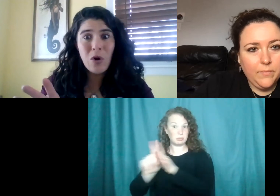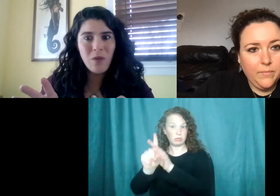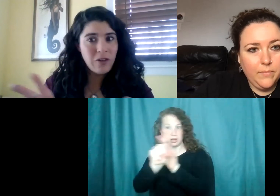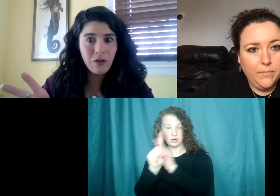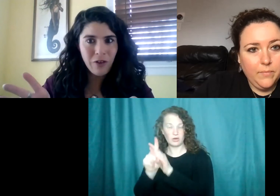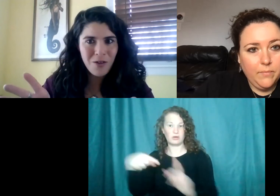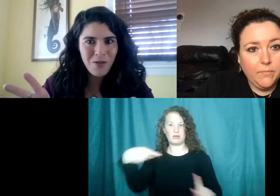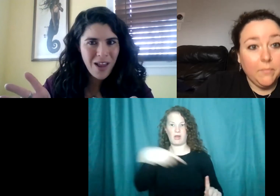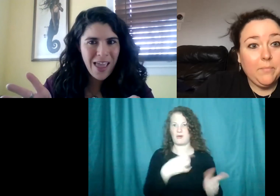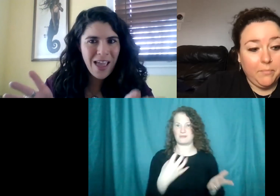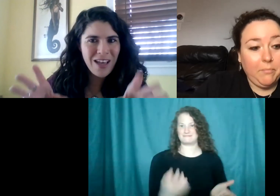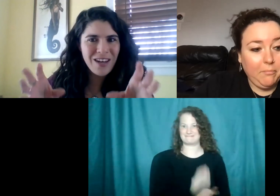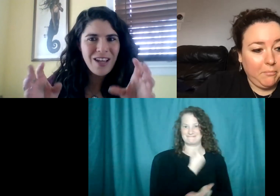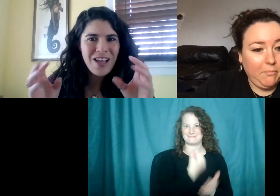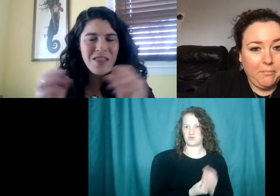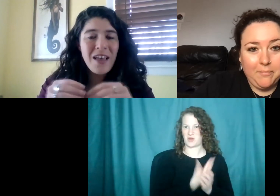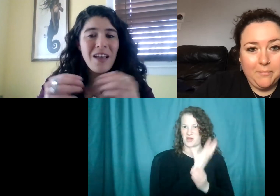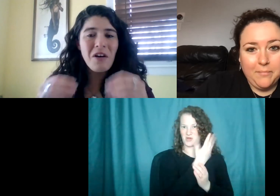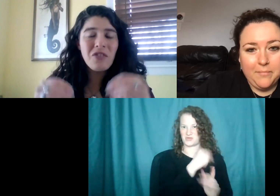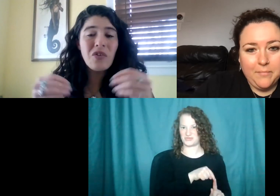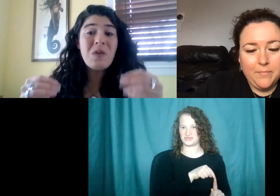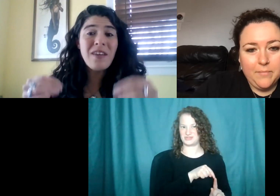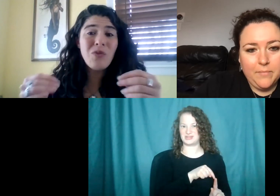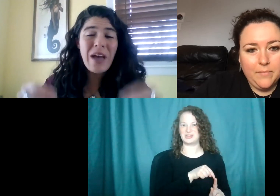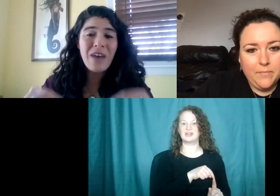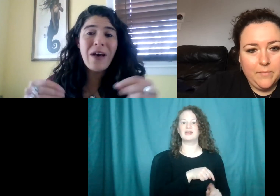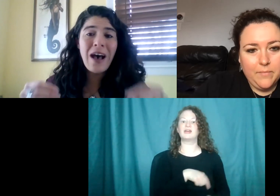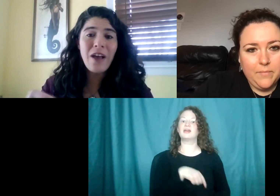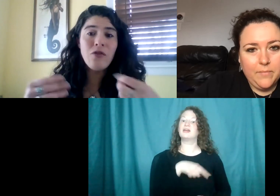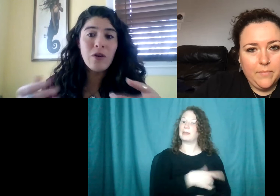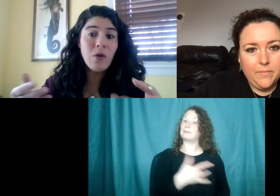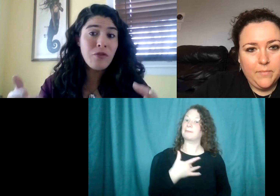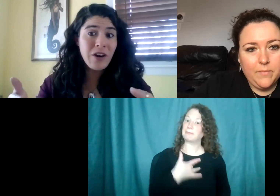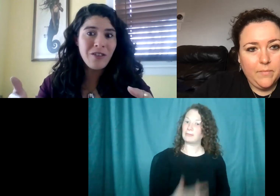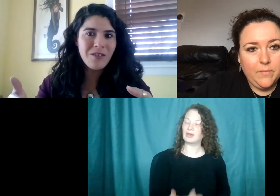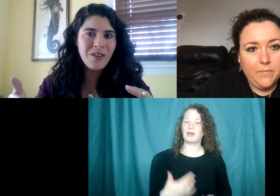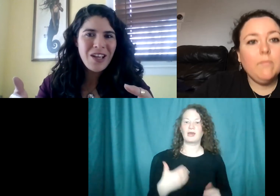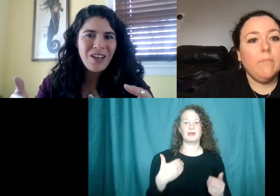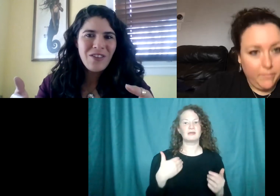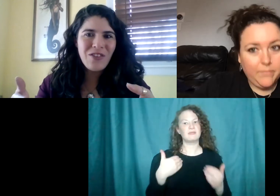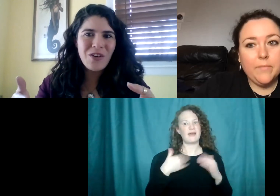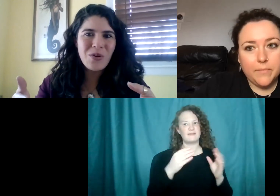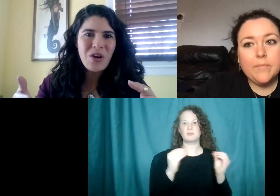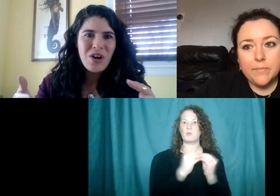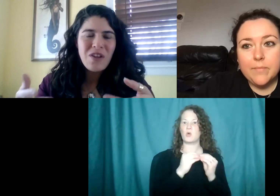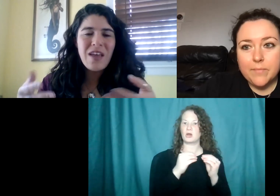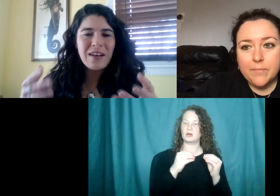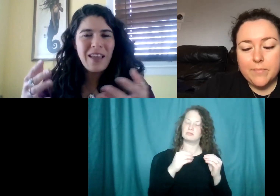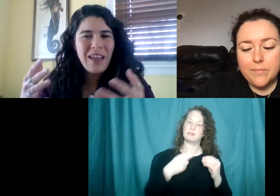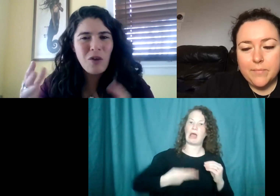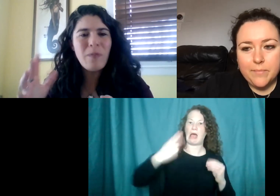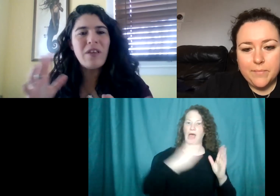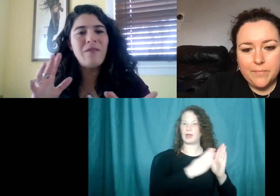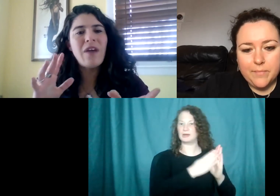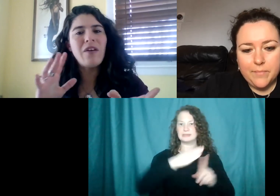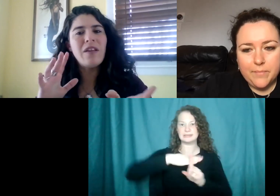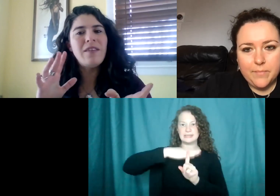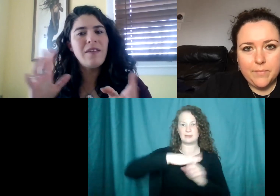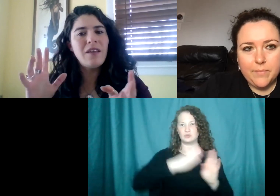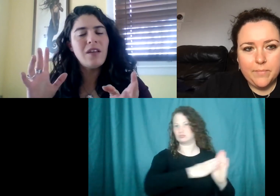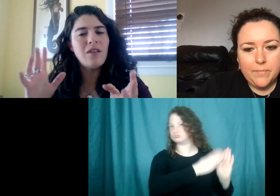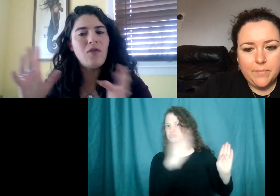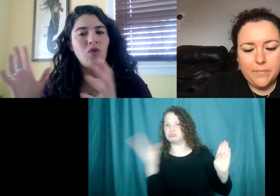their moment to grow. And they also tend to have a higher thermal threshold. So that kelp being